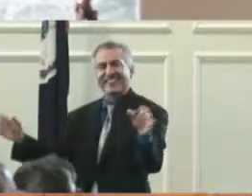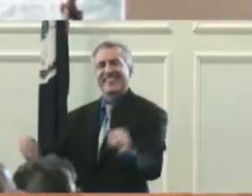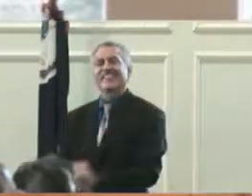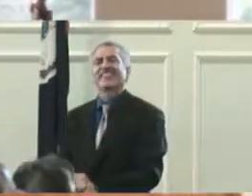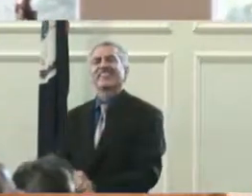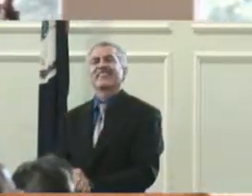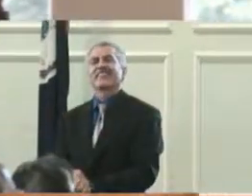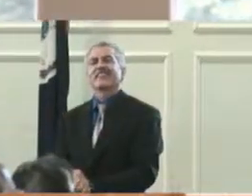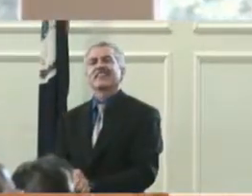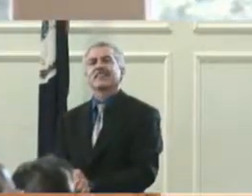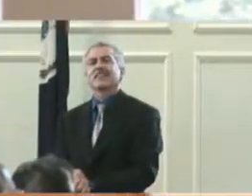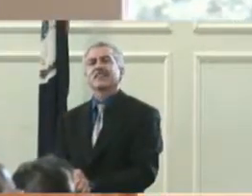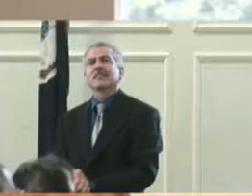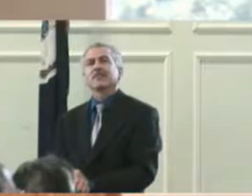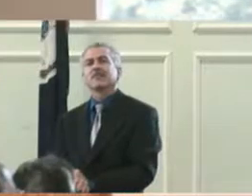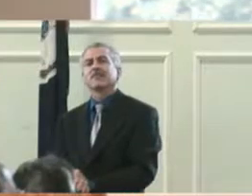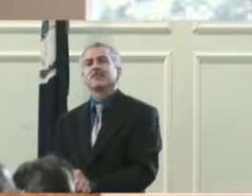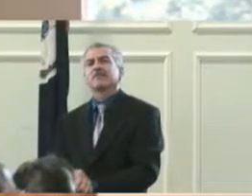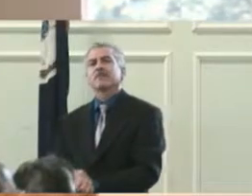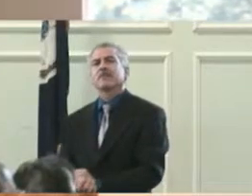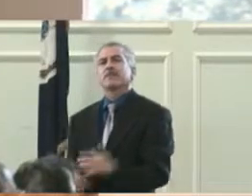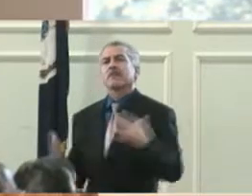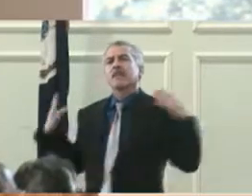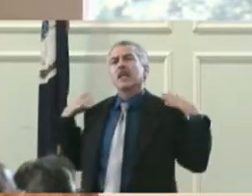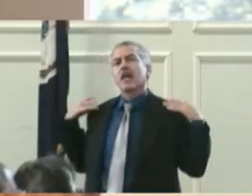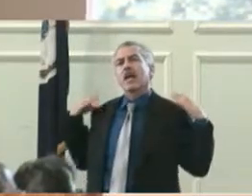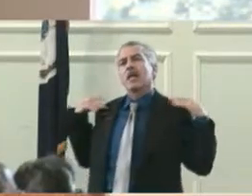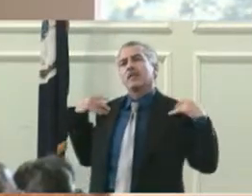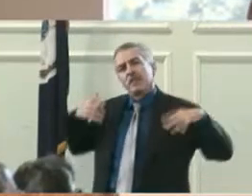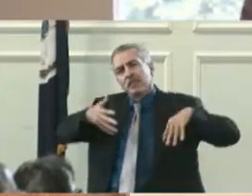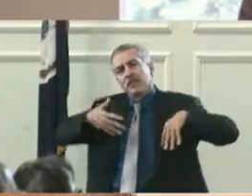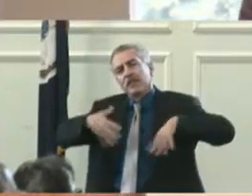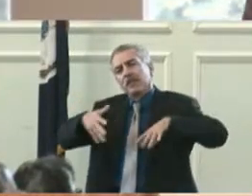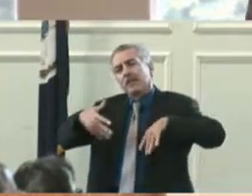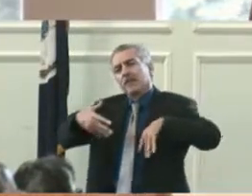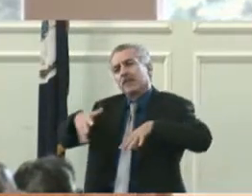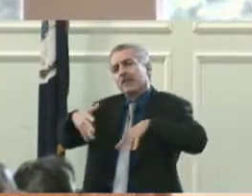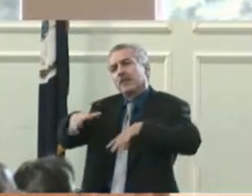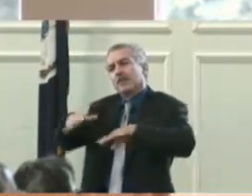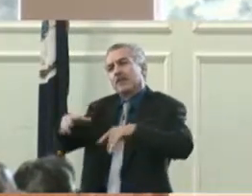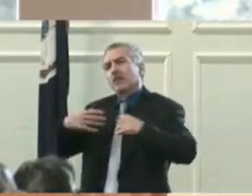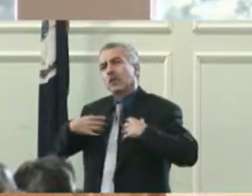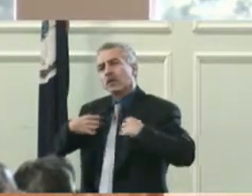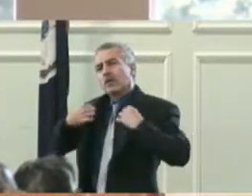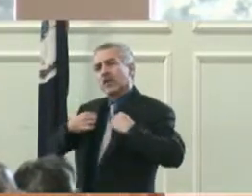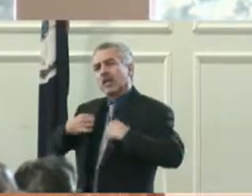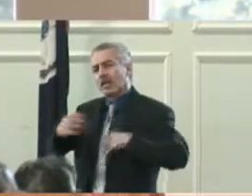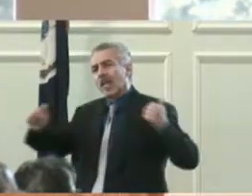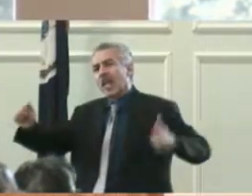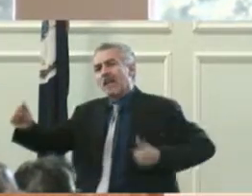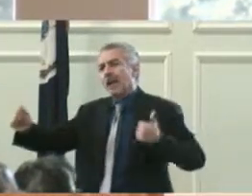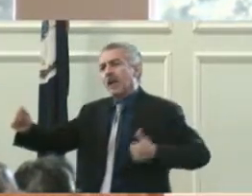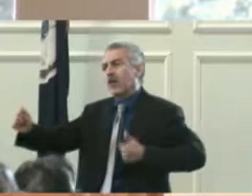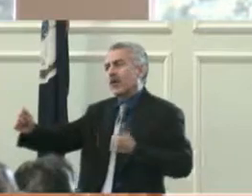says in verse 14, and the armies of heaven, clothed in fine linen, white and clean, followed him